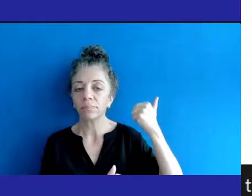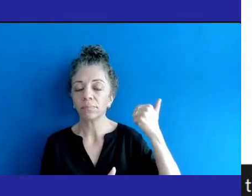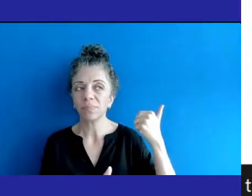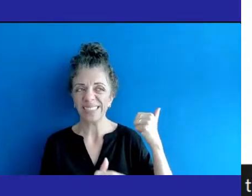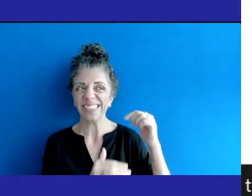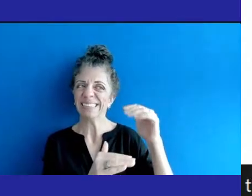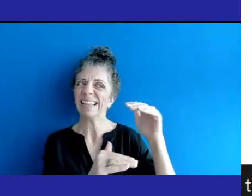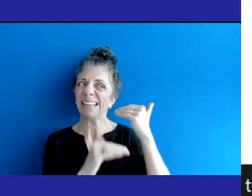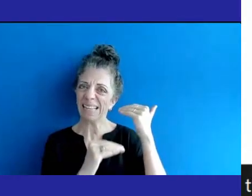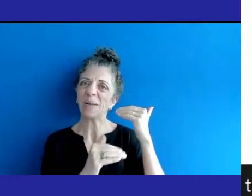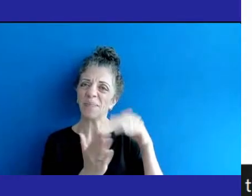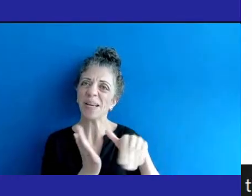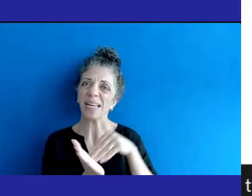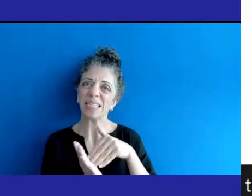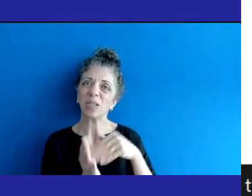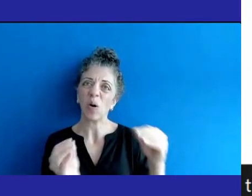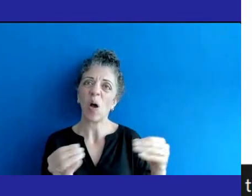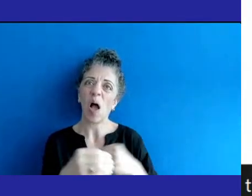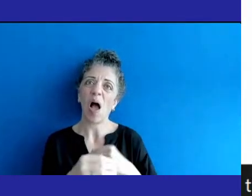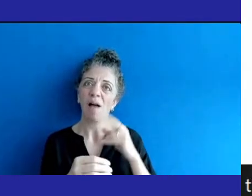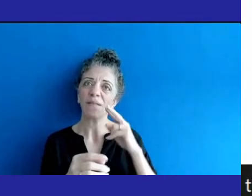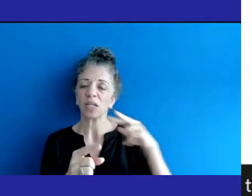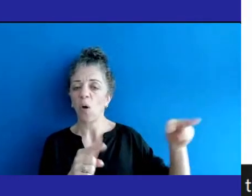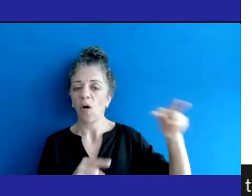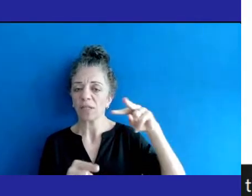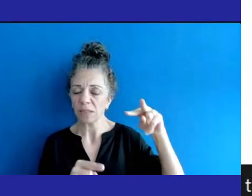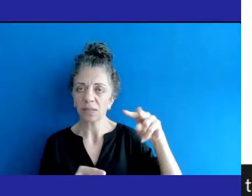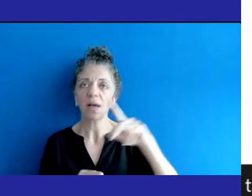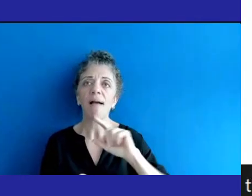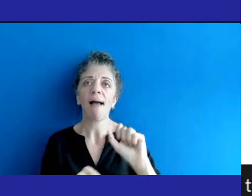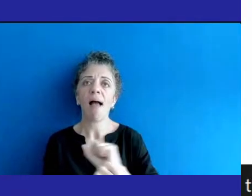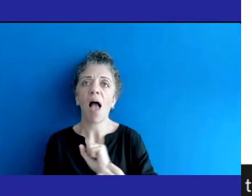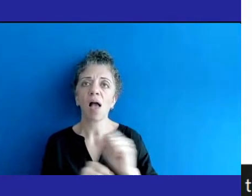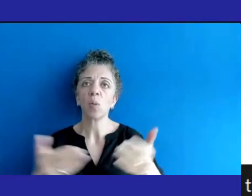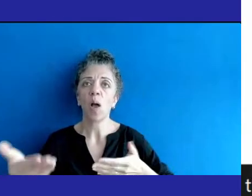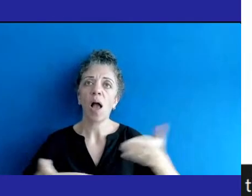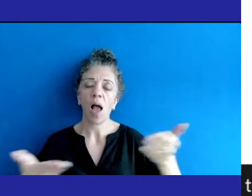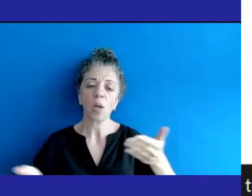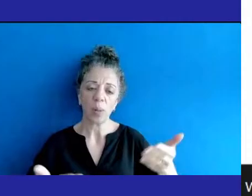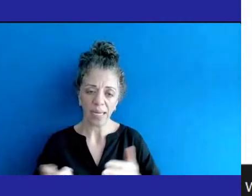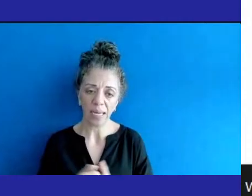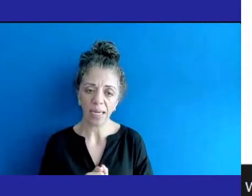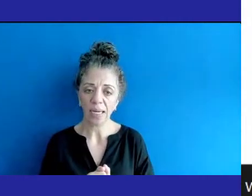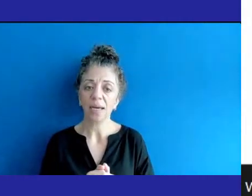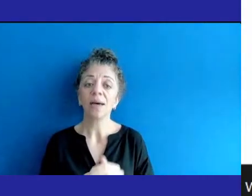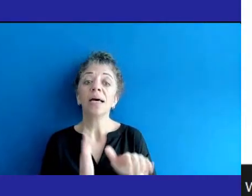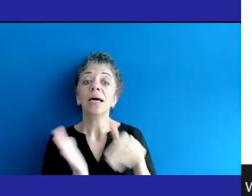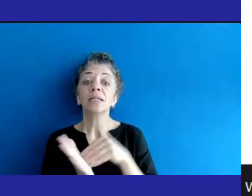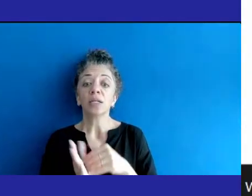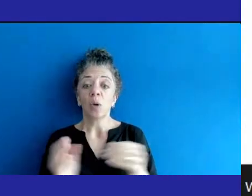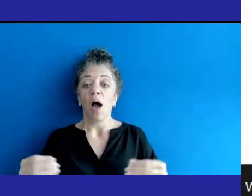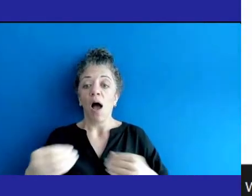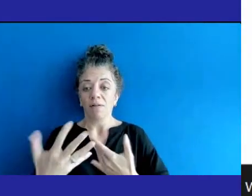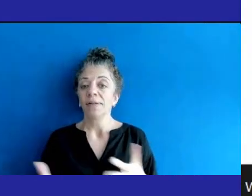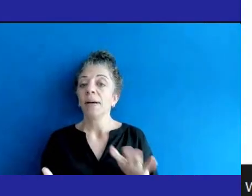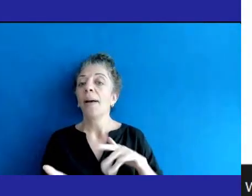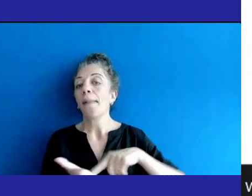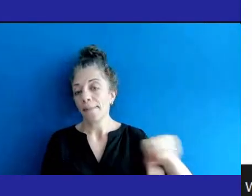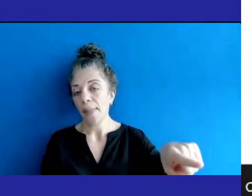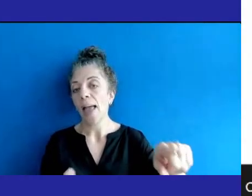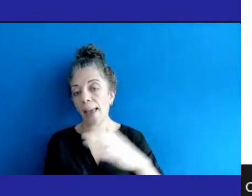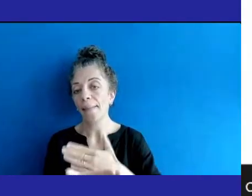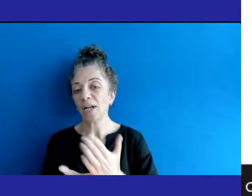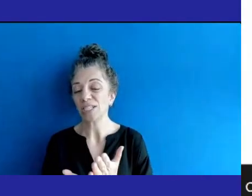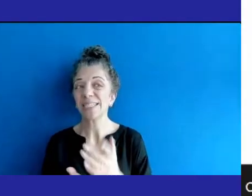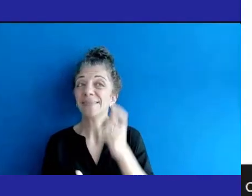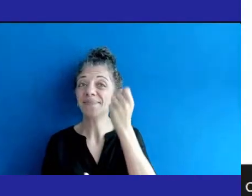office oversight of actual hiring at the affiliate level. Central office paid the budget, but it was handled,